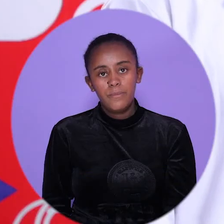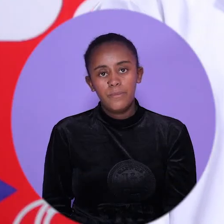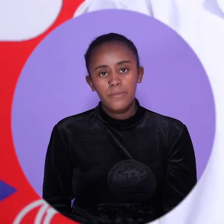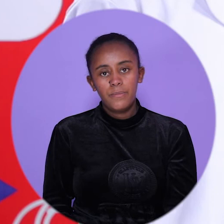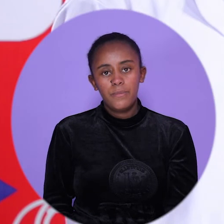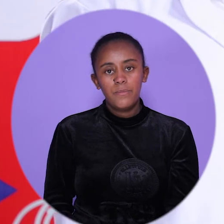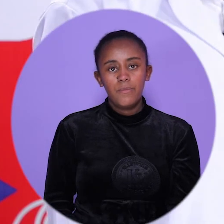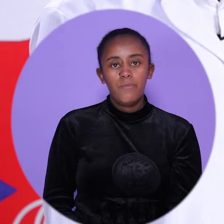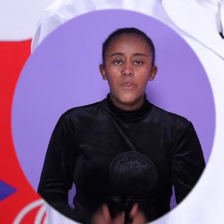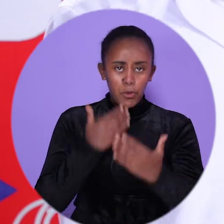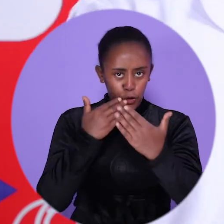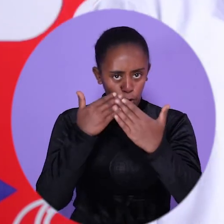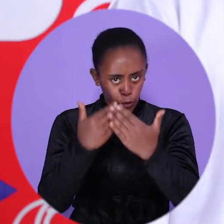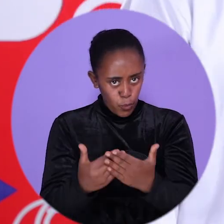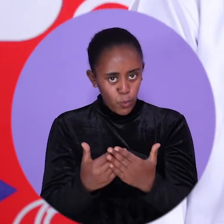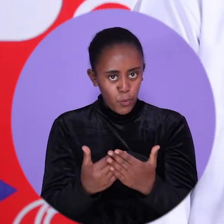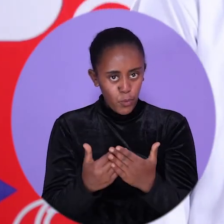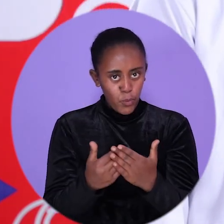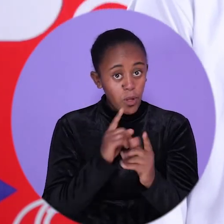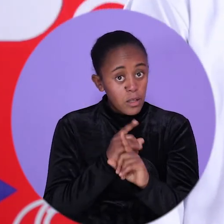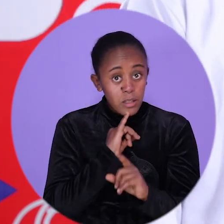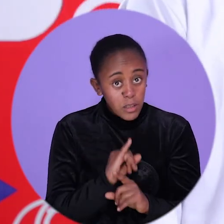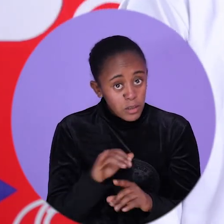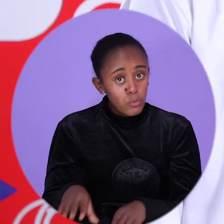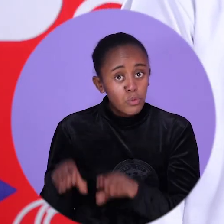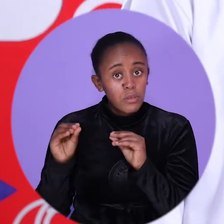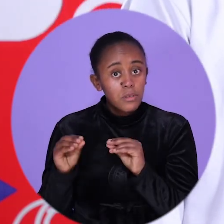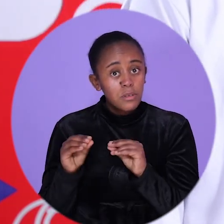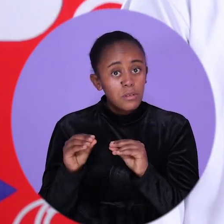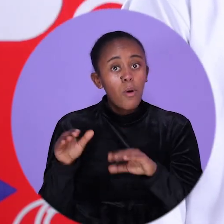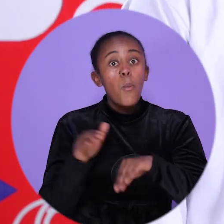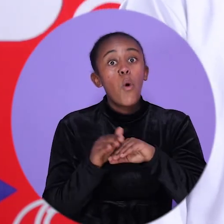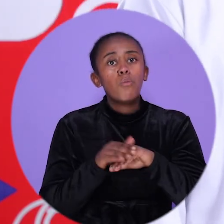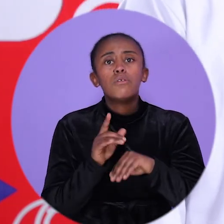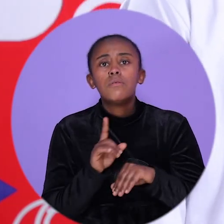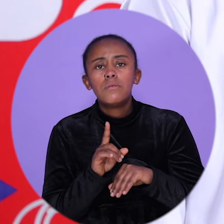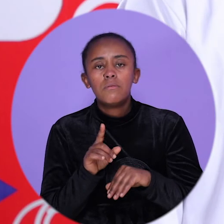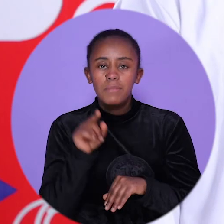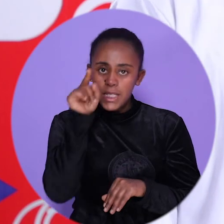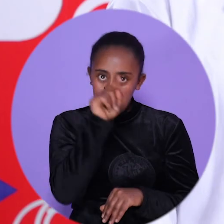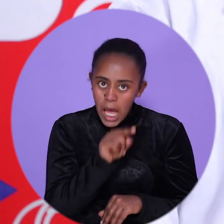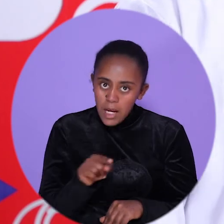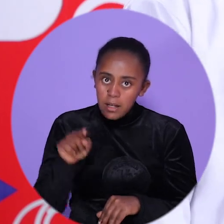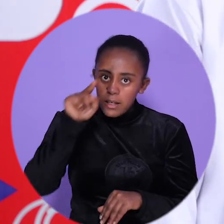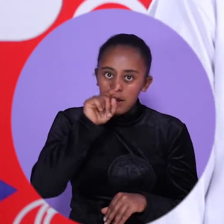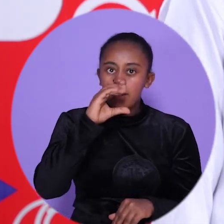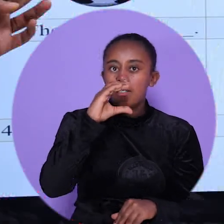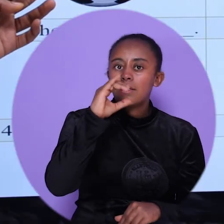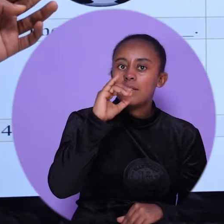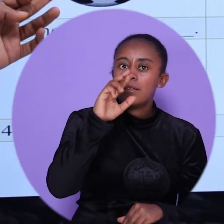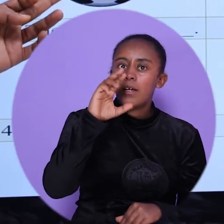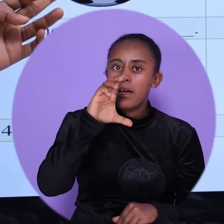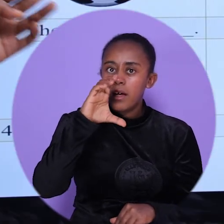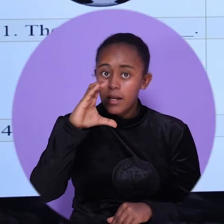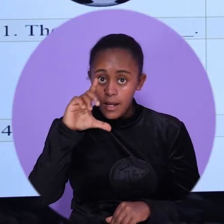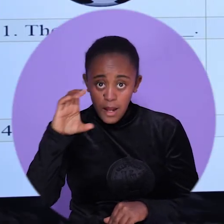Well done. Thank you very much. The answer is what, student? The ball is a circle because it has